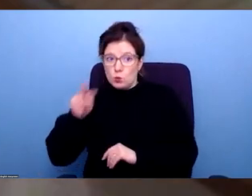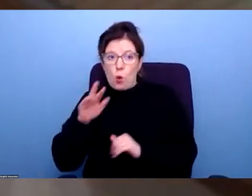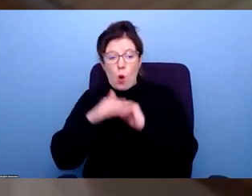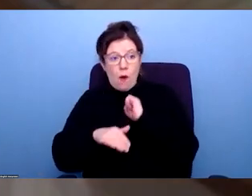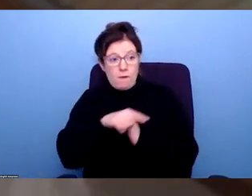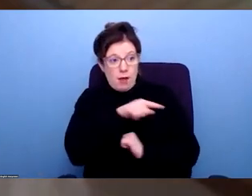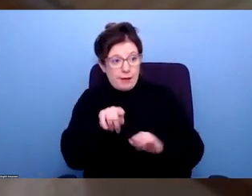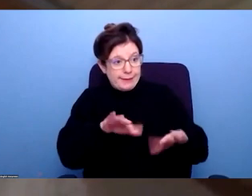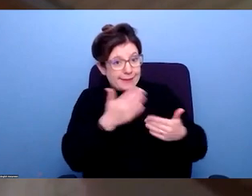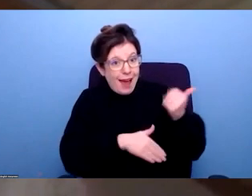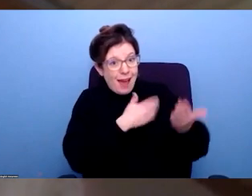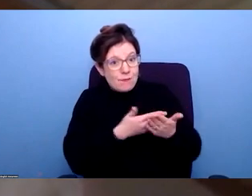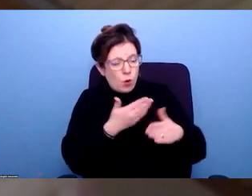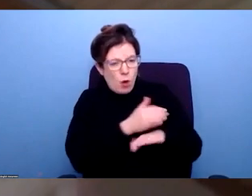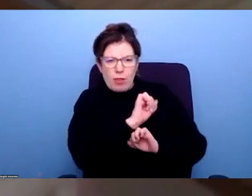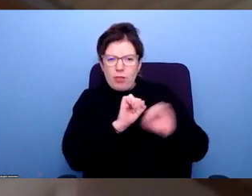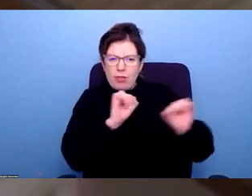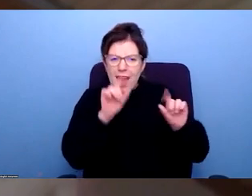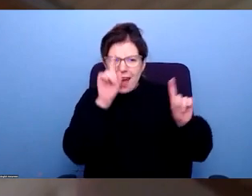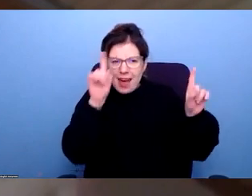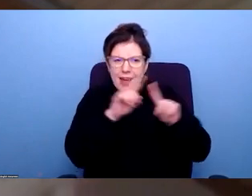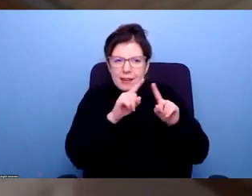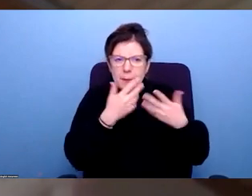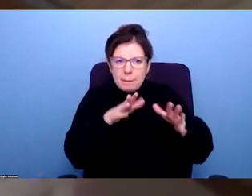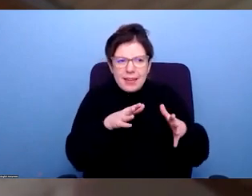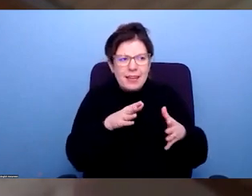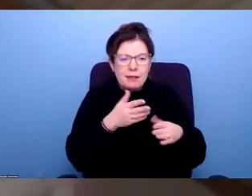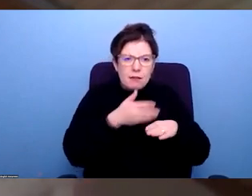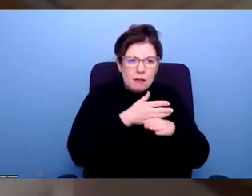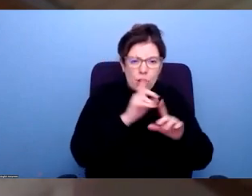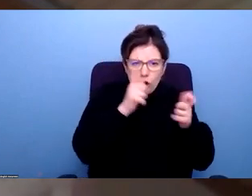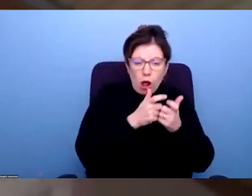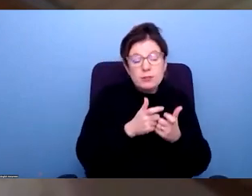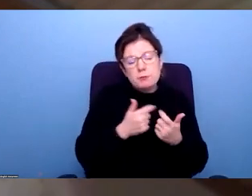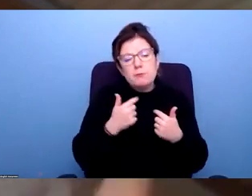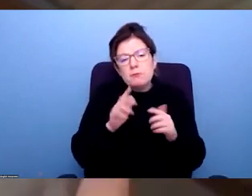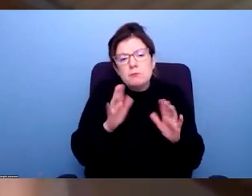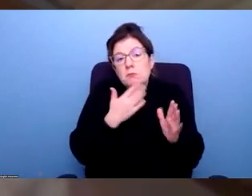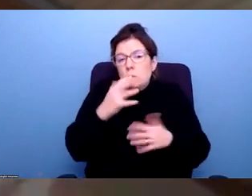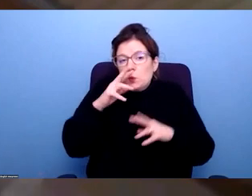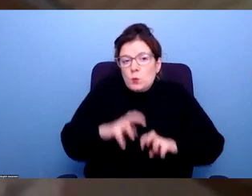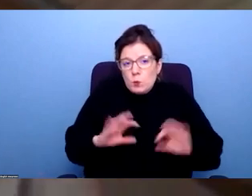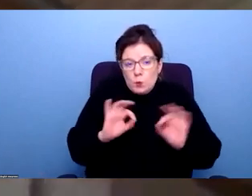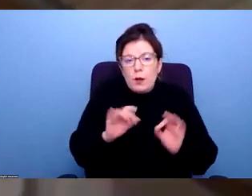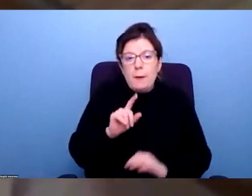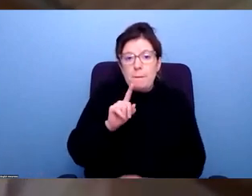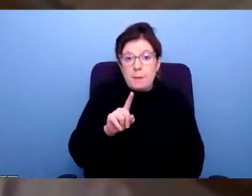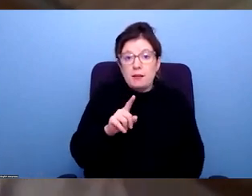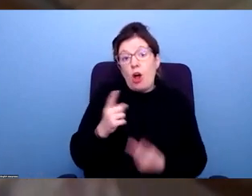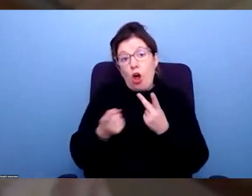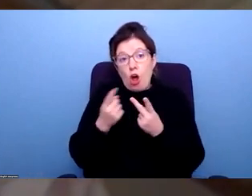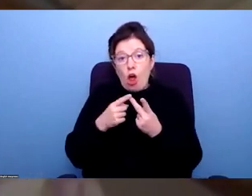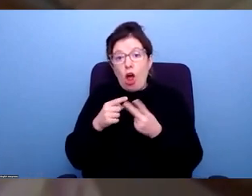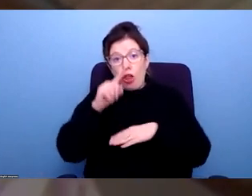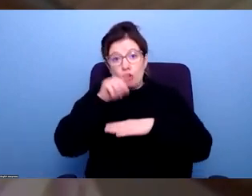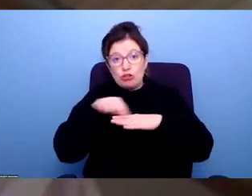yes, you know, we know that we know that there is definitely quite a strong overlap around. Well, there's a race. I could have shown you a different graph actually